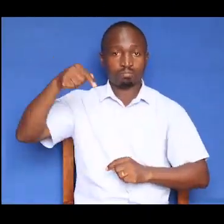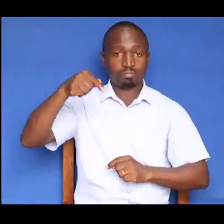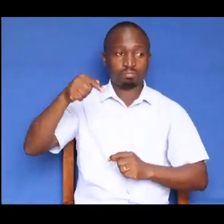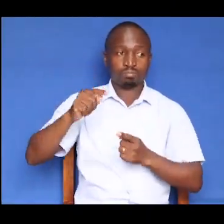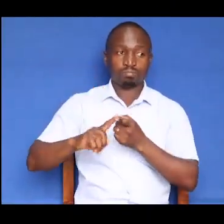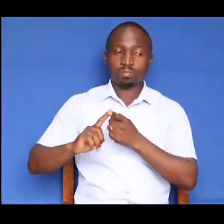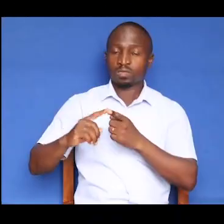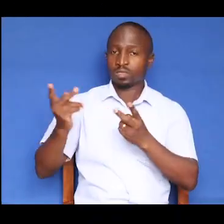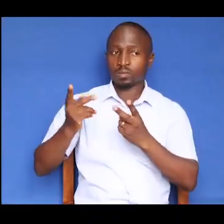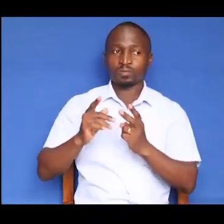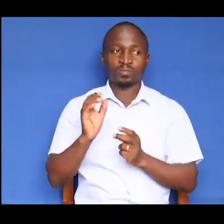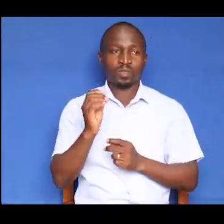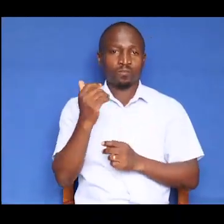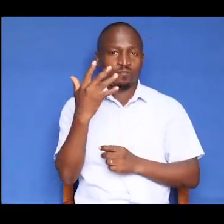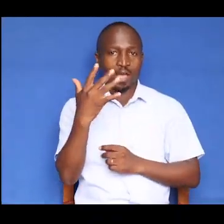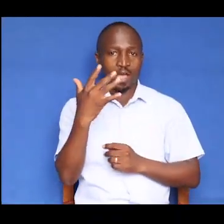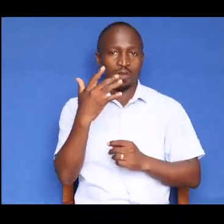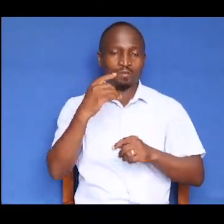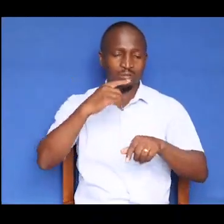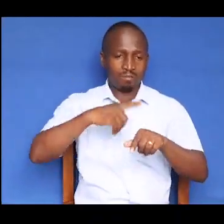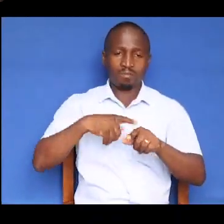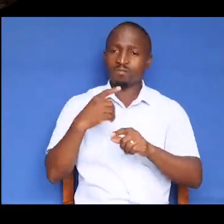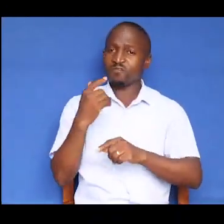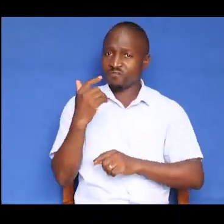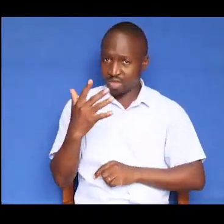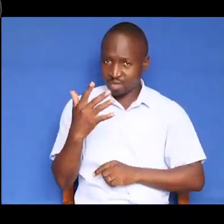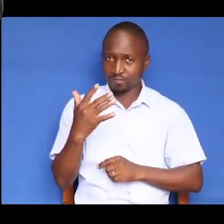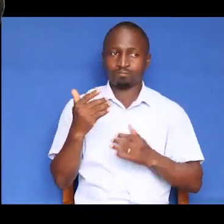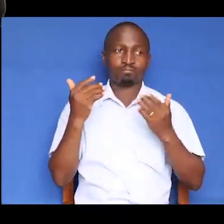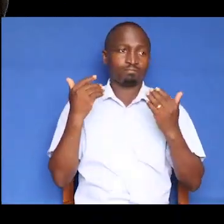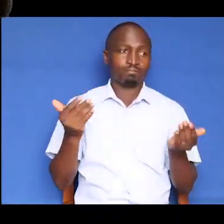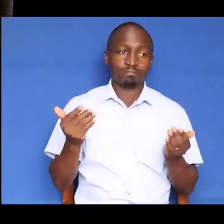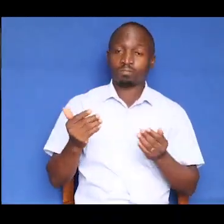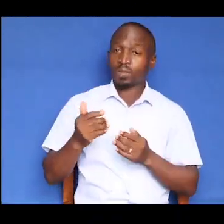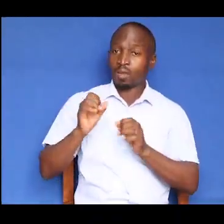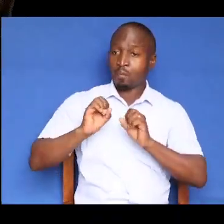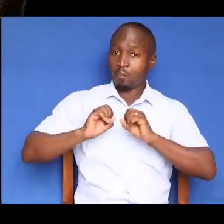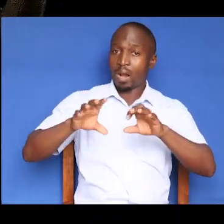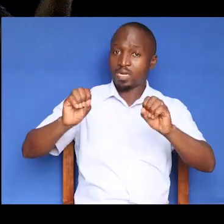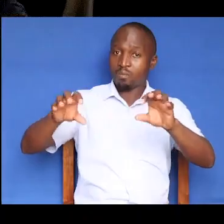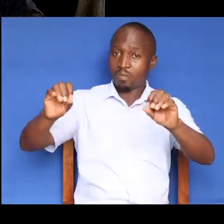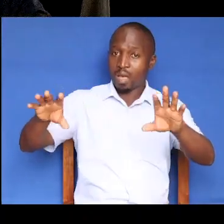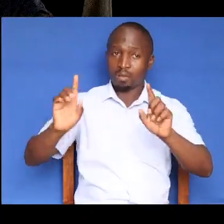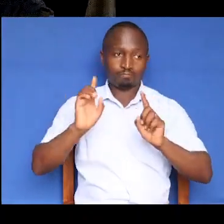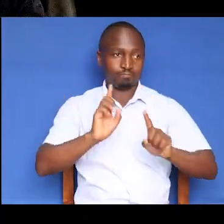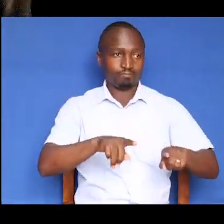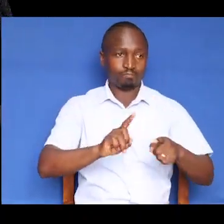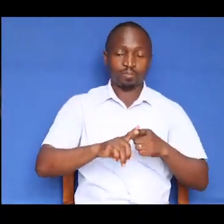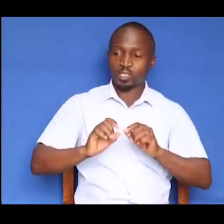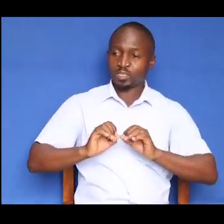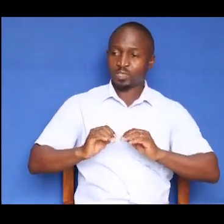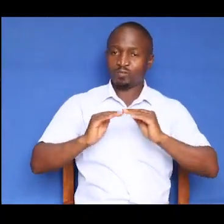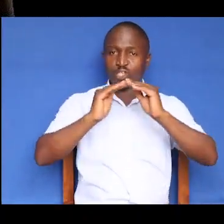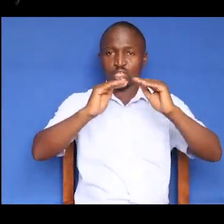Multiplier is 5 times. So we have in multiplier, we have change in